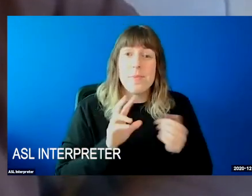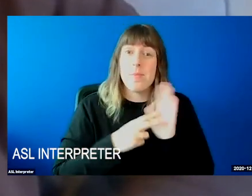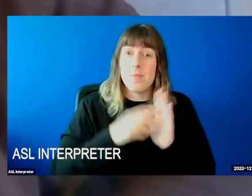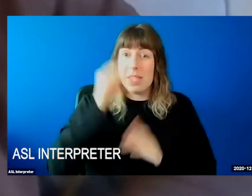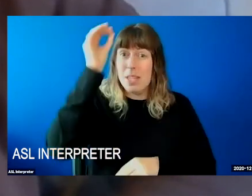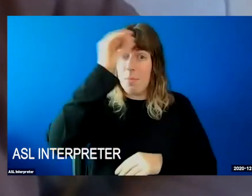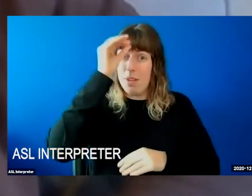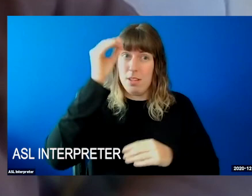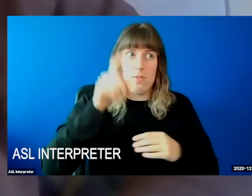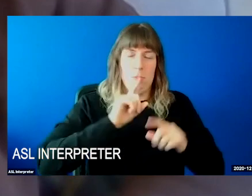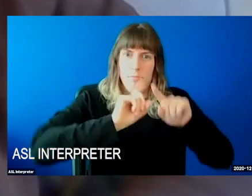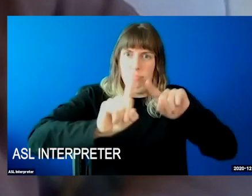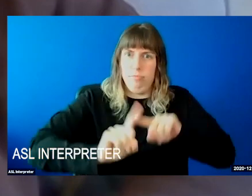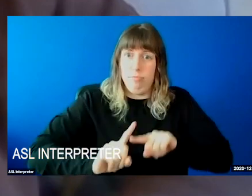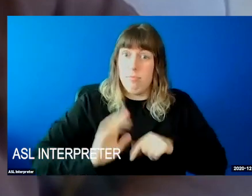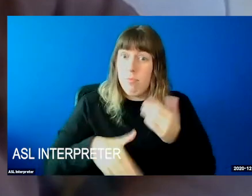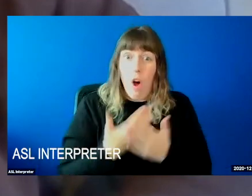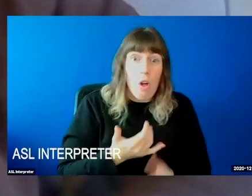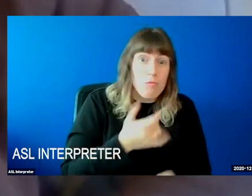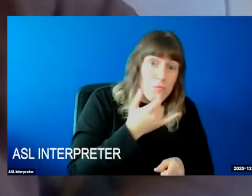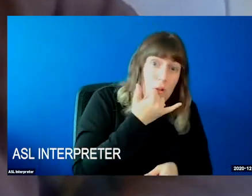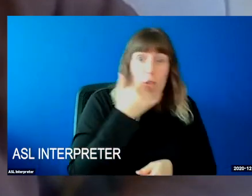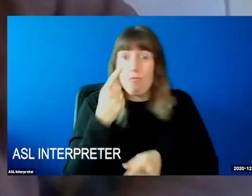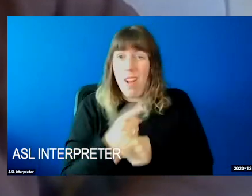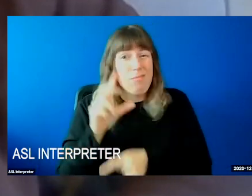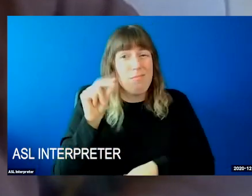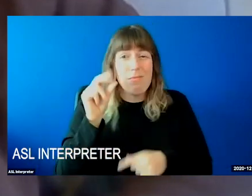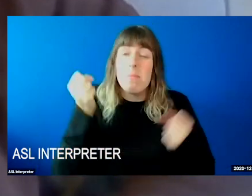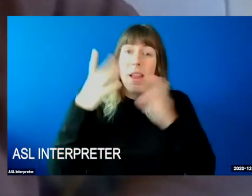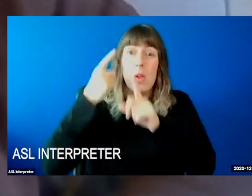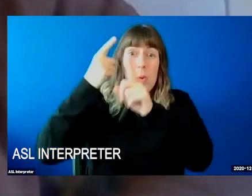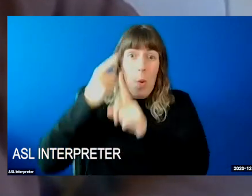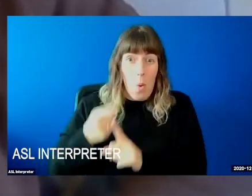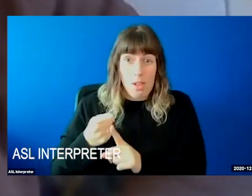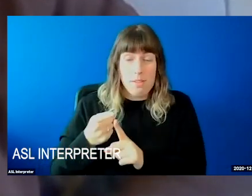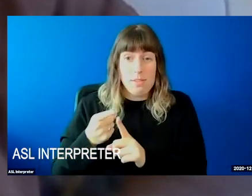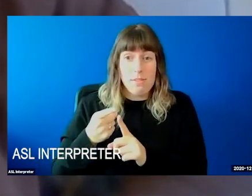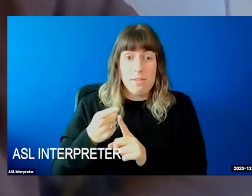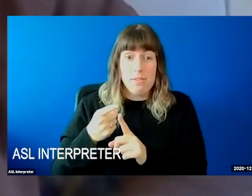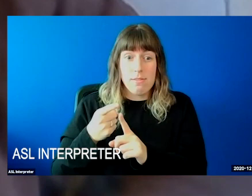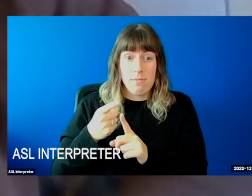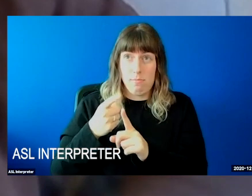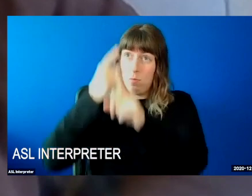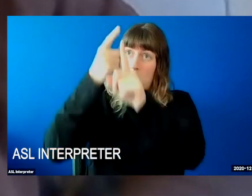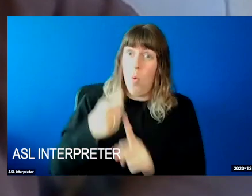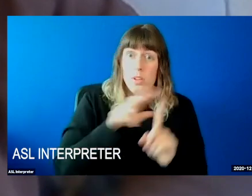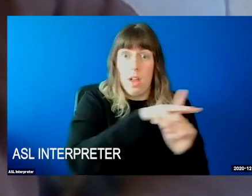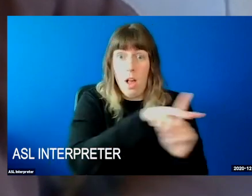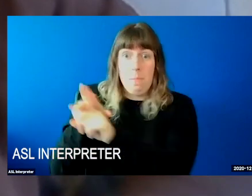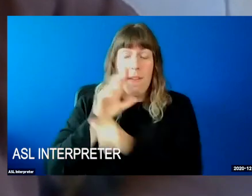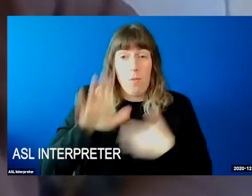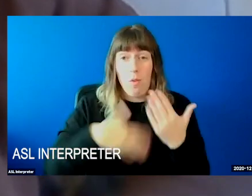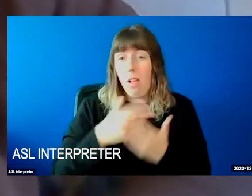So there are a range of opinions and none of them are wrong. There are a number of goals we're going to have, and not all